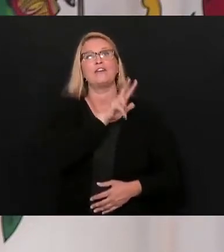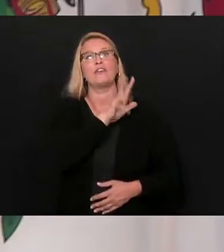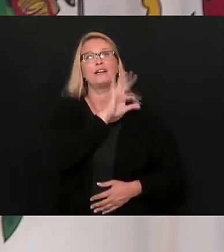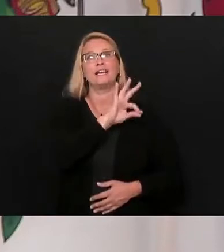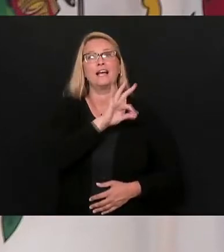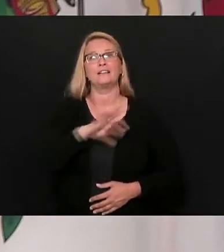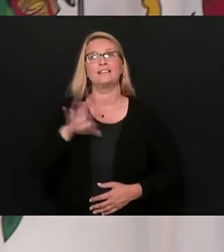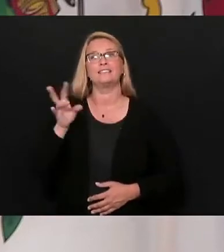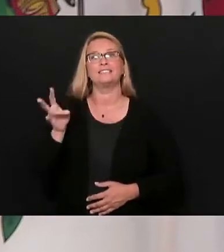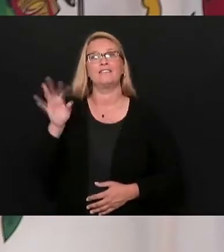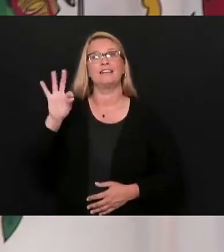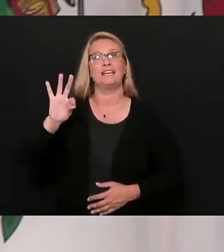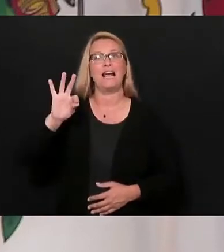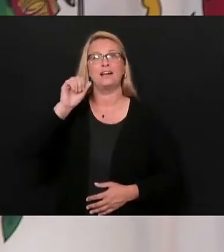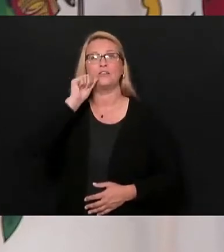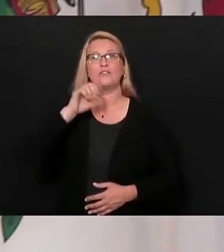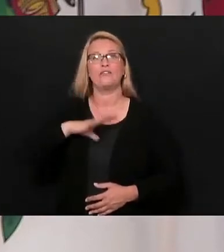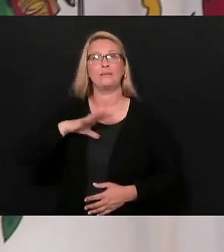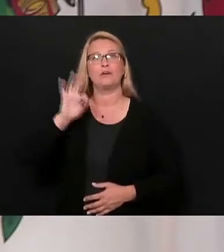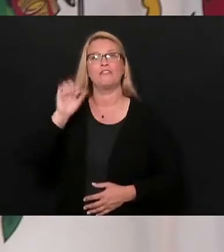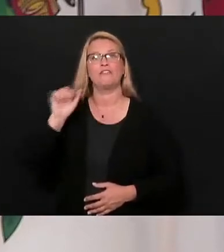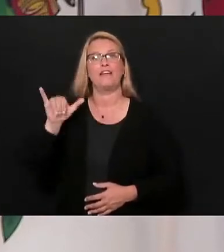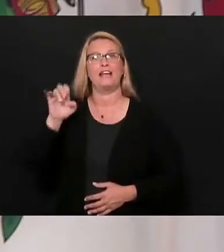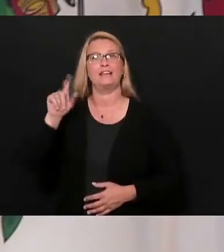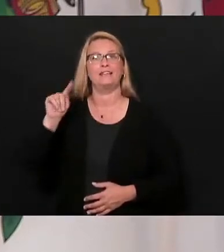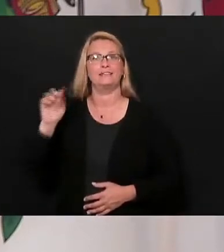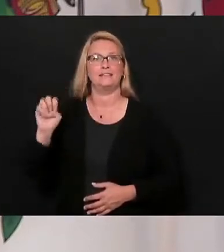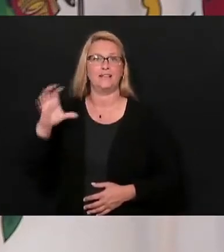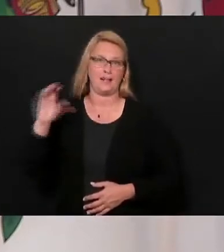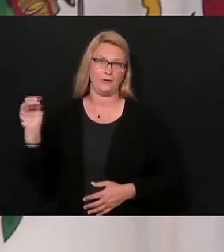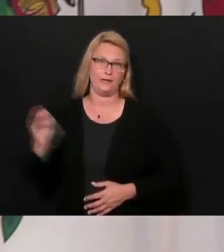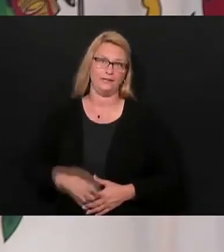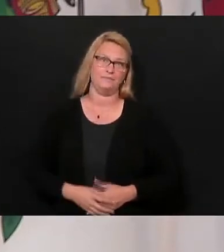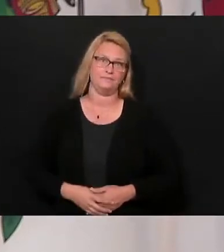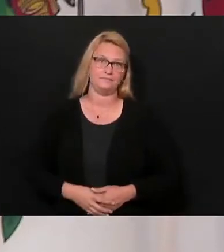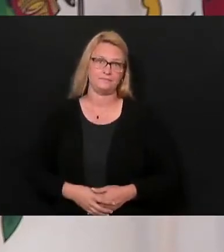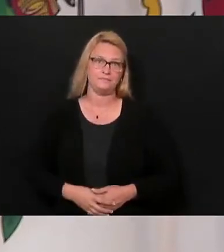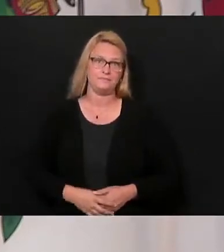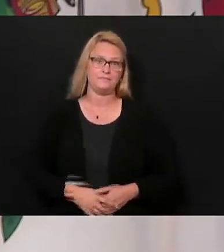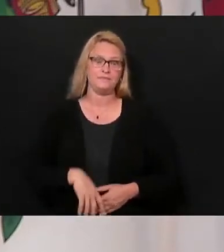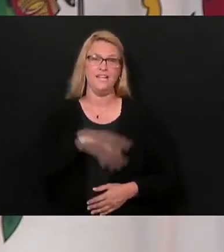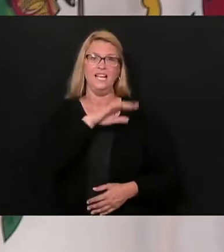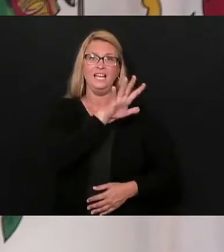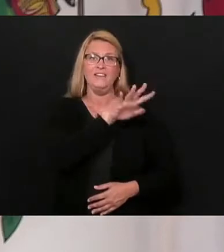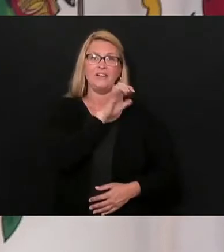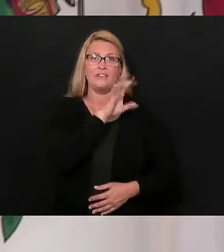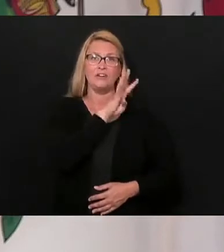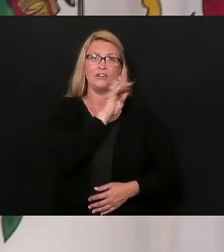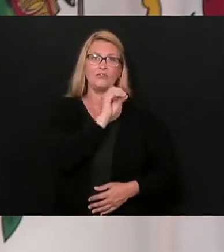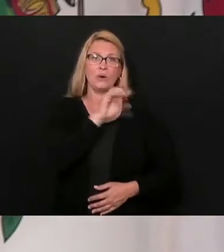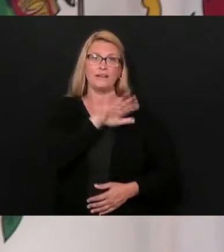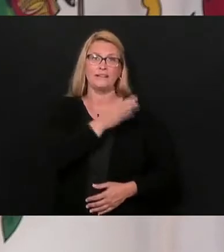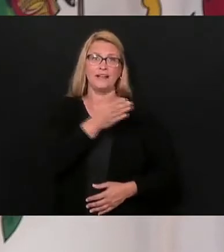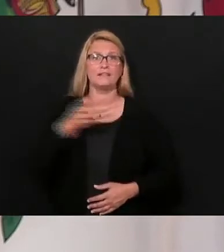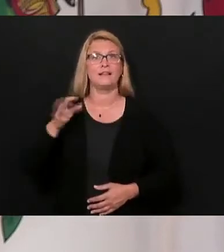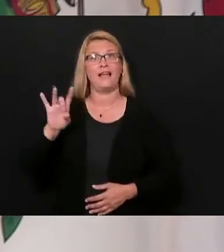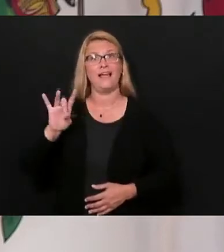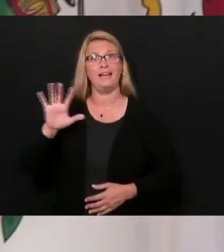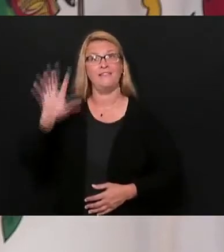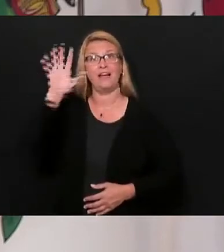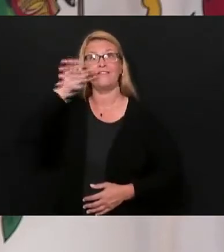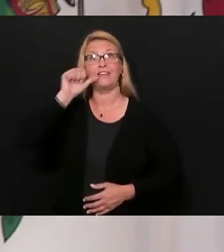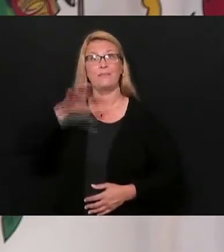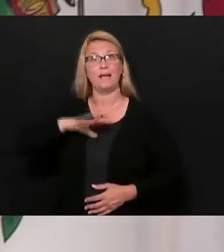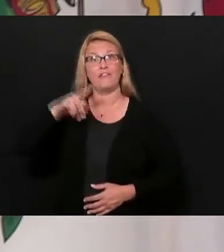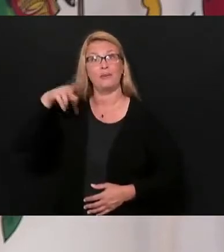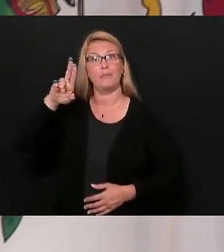death, a 79-year-old female from Fayette County. Our 540th death, an 85-year-old female from